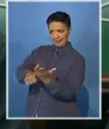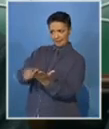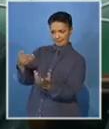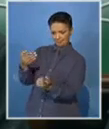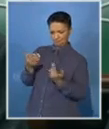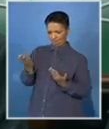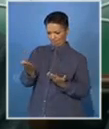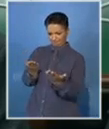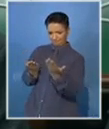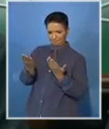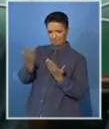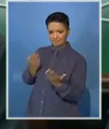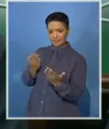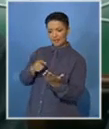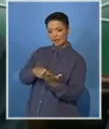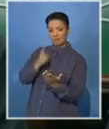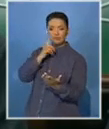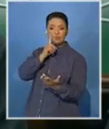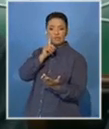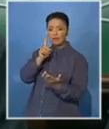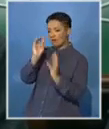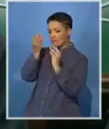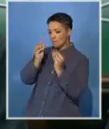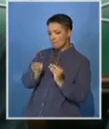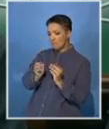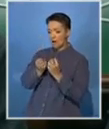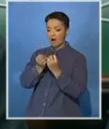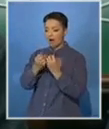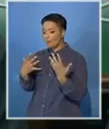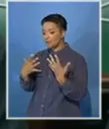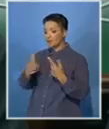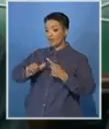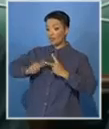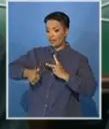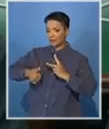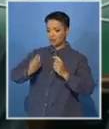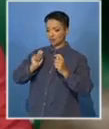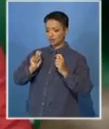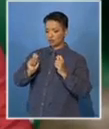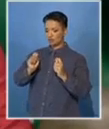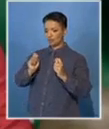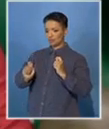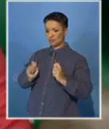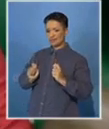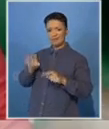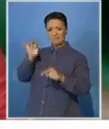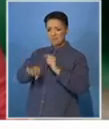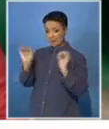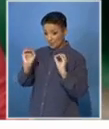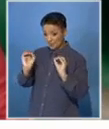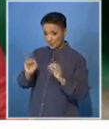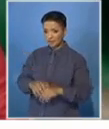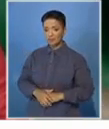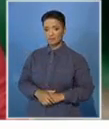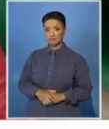them, starting with the initial request for calculation, constantly being changed. A red flag should